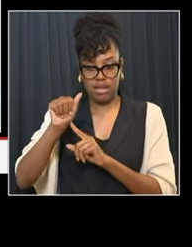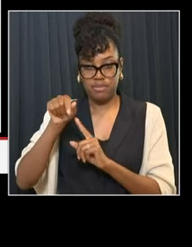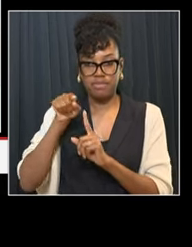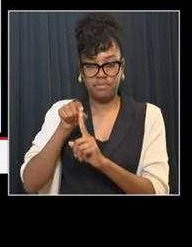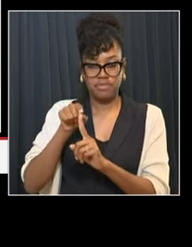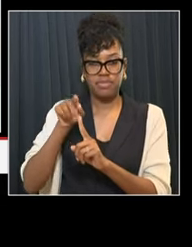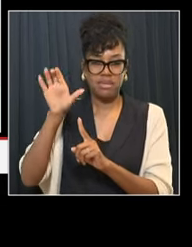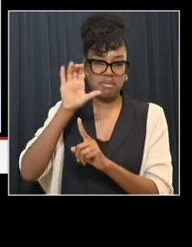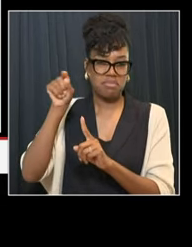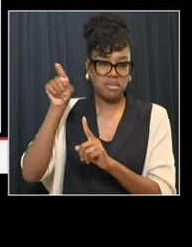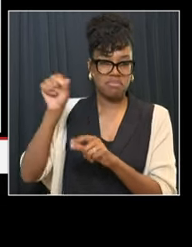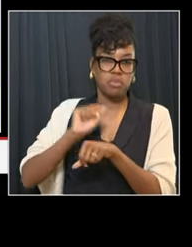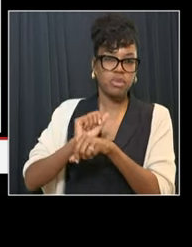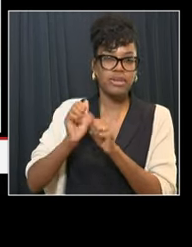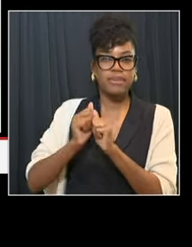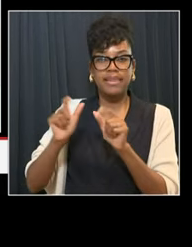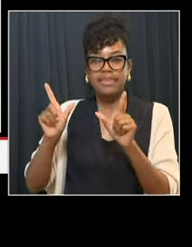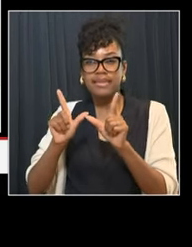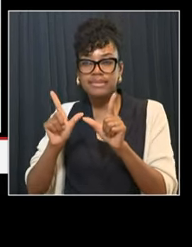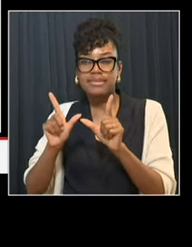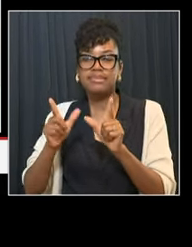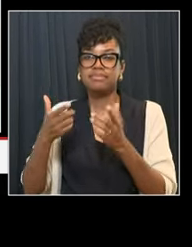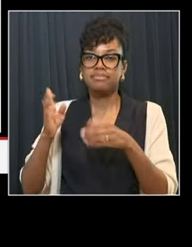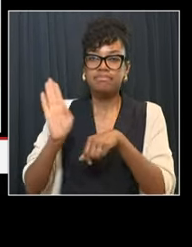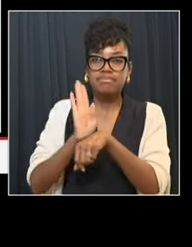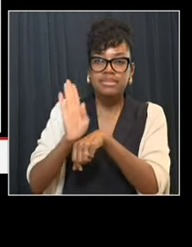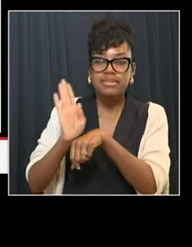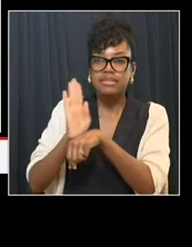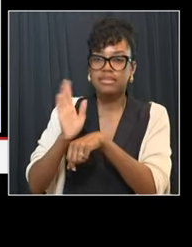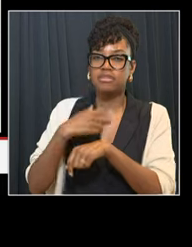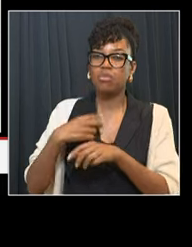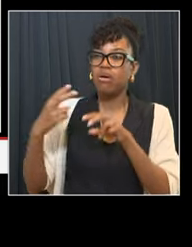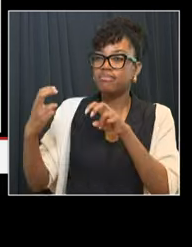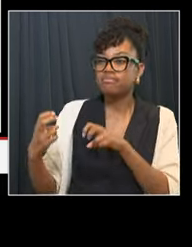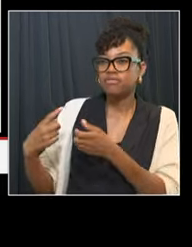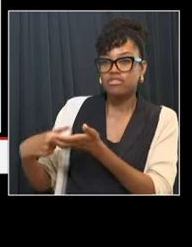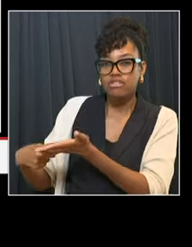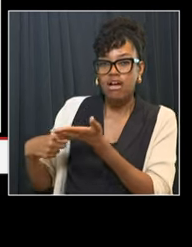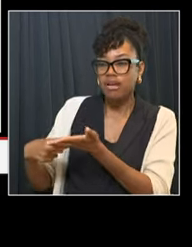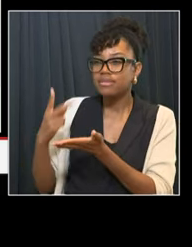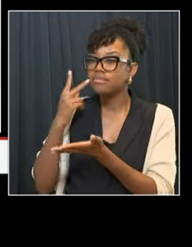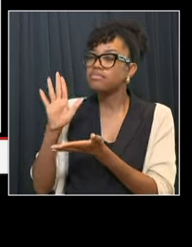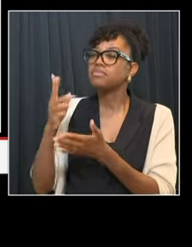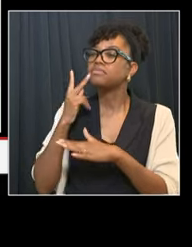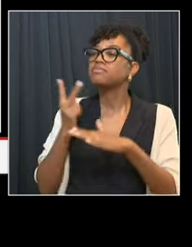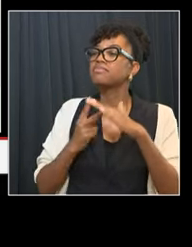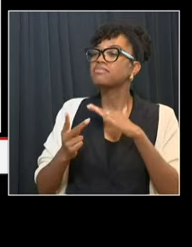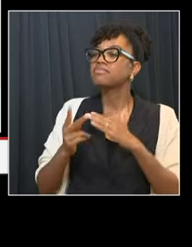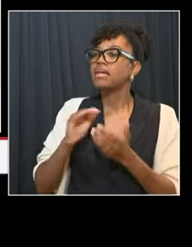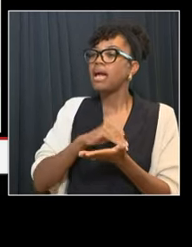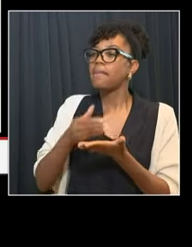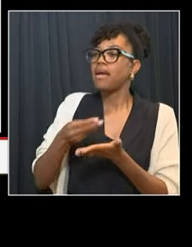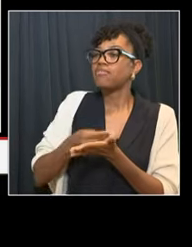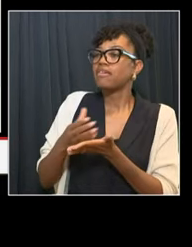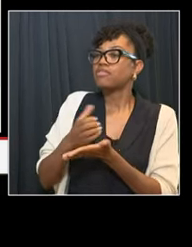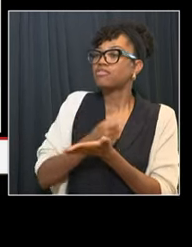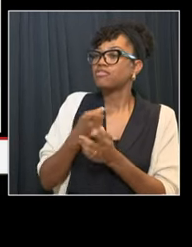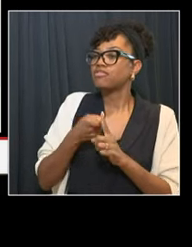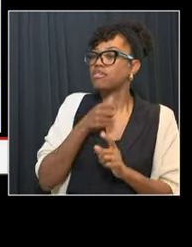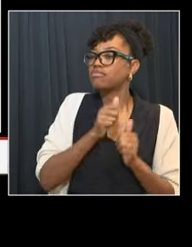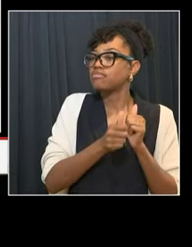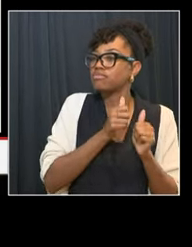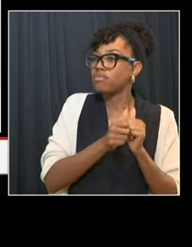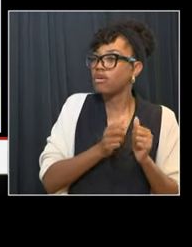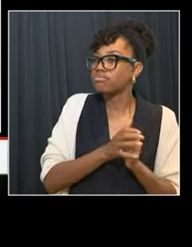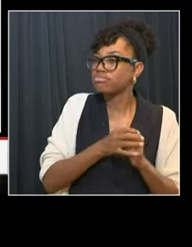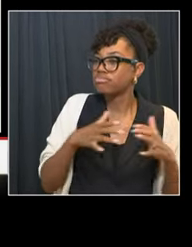who works with licensees and get their thoughts, work with the CFO's office, who's responsible for lottery